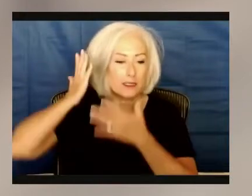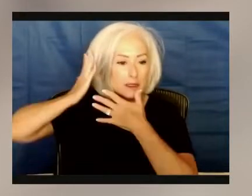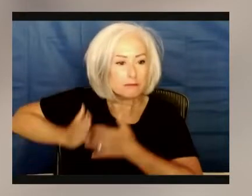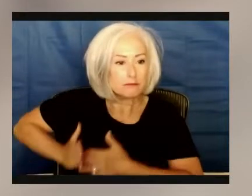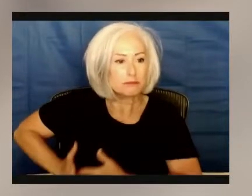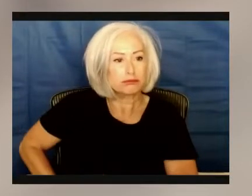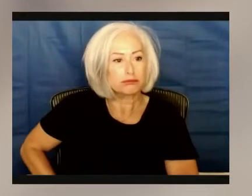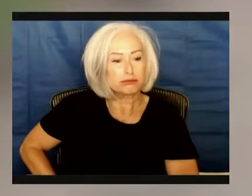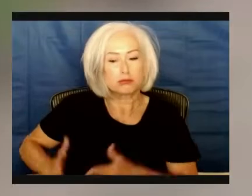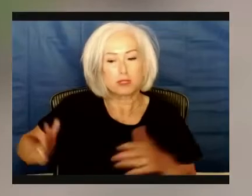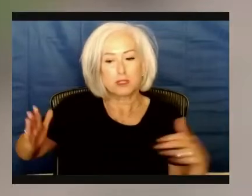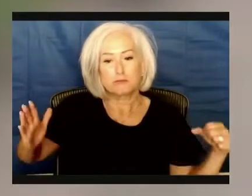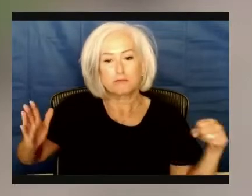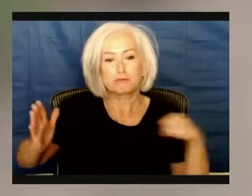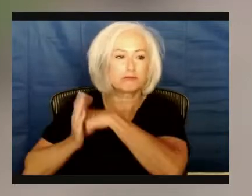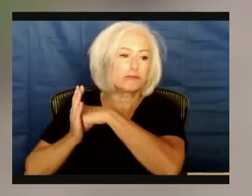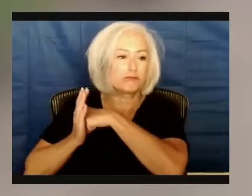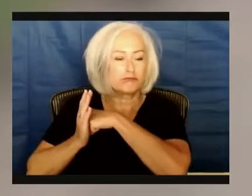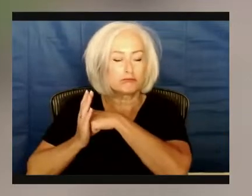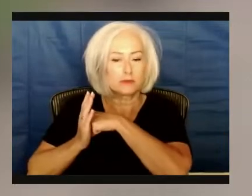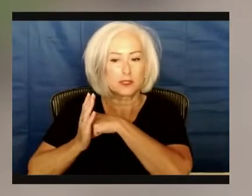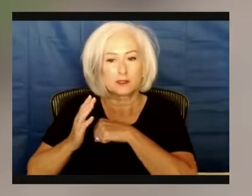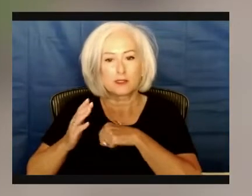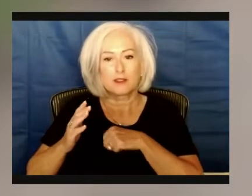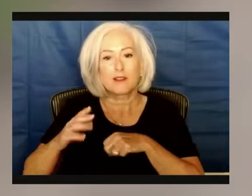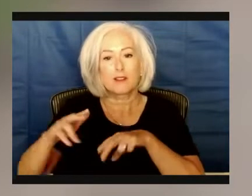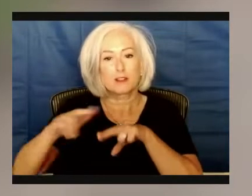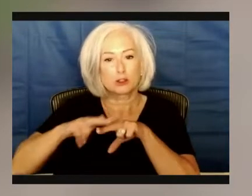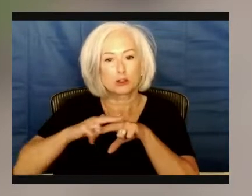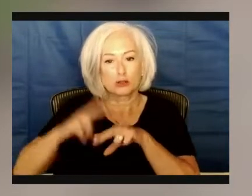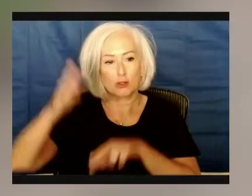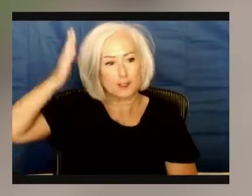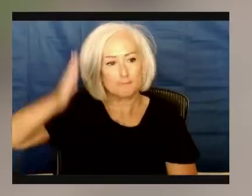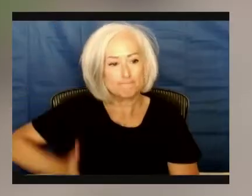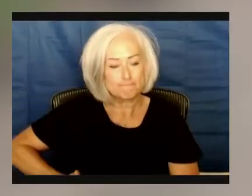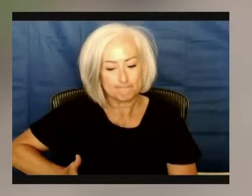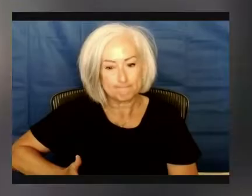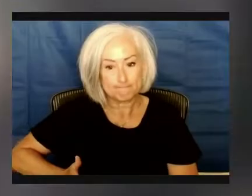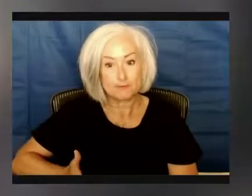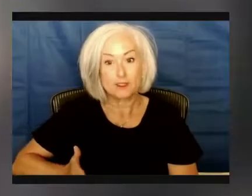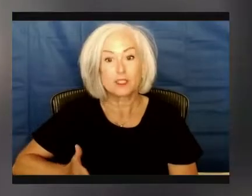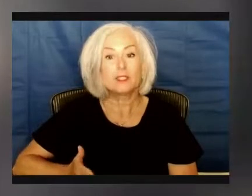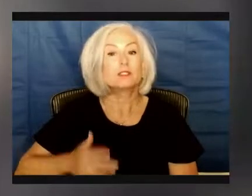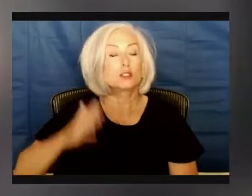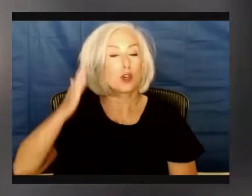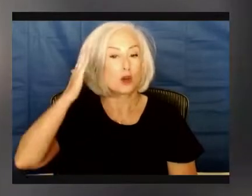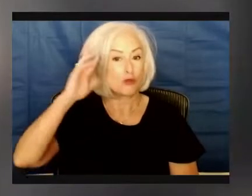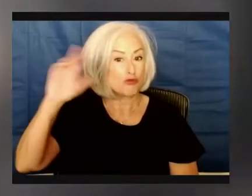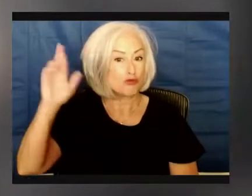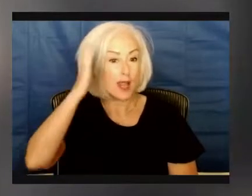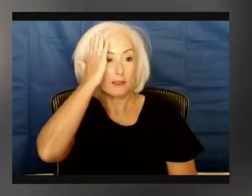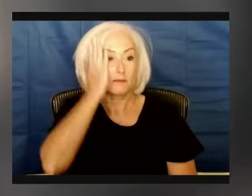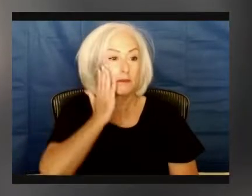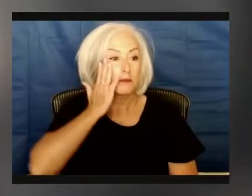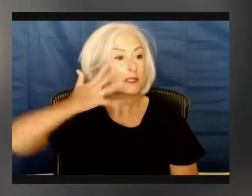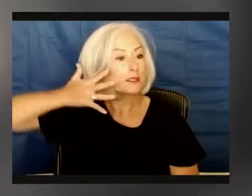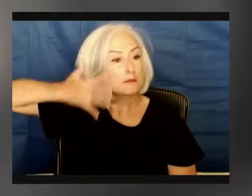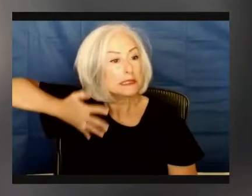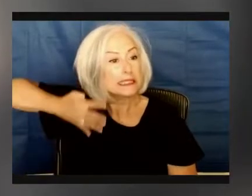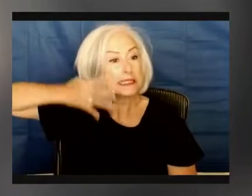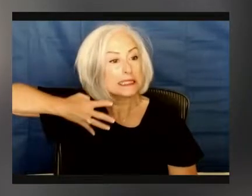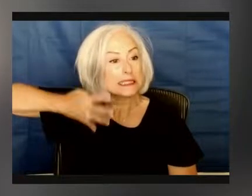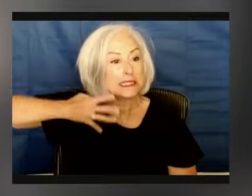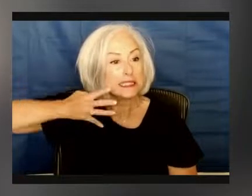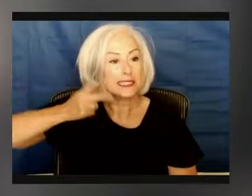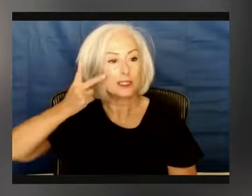the train car. So because of that, I was bleeding from the right side of my head and from my face. So